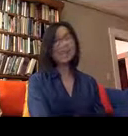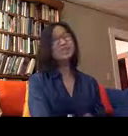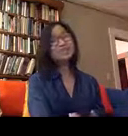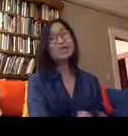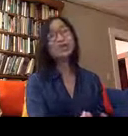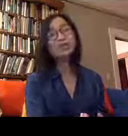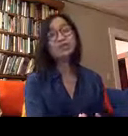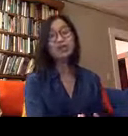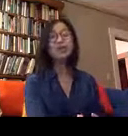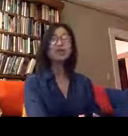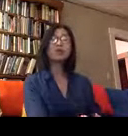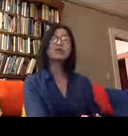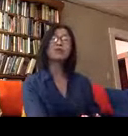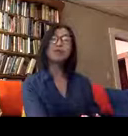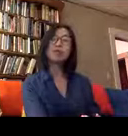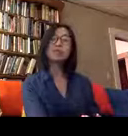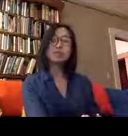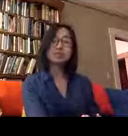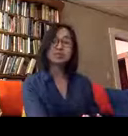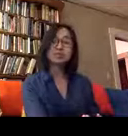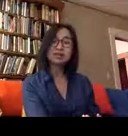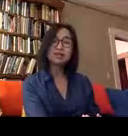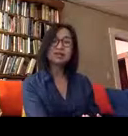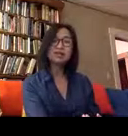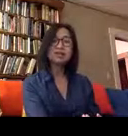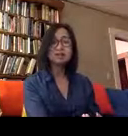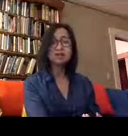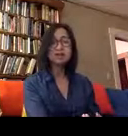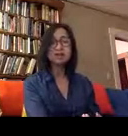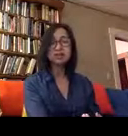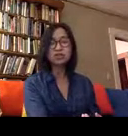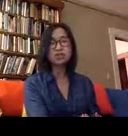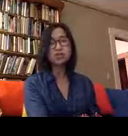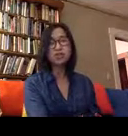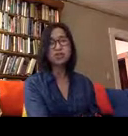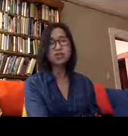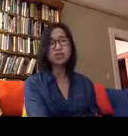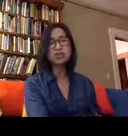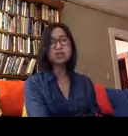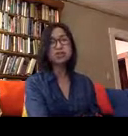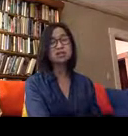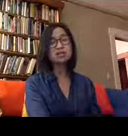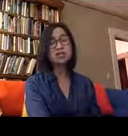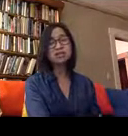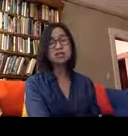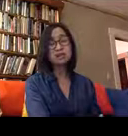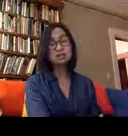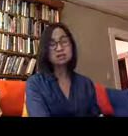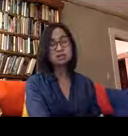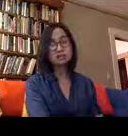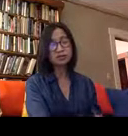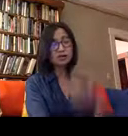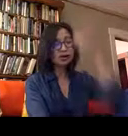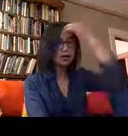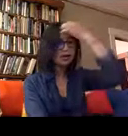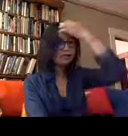And so for March 16, the shooting events, the Asian hate